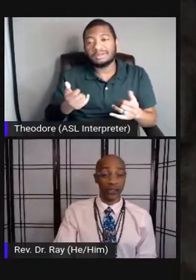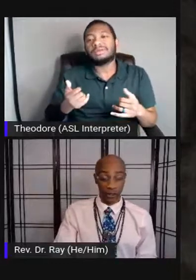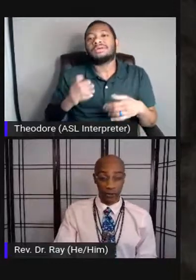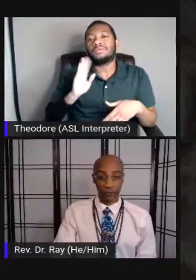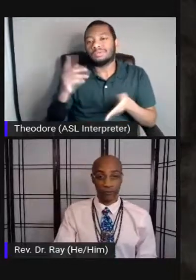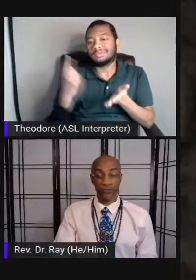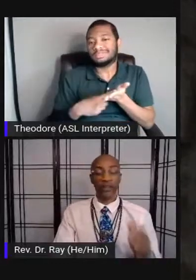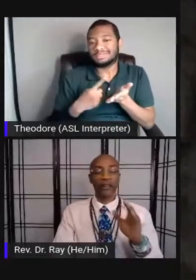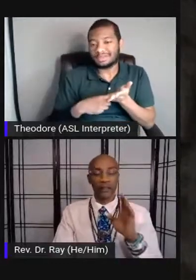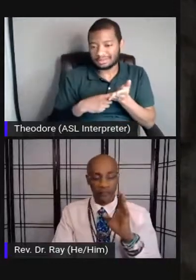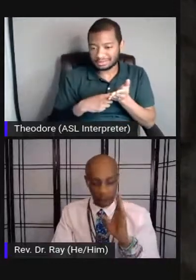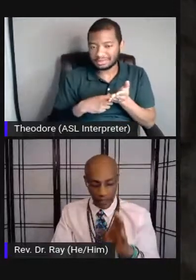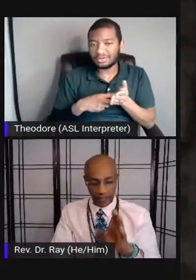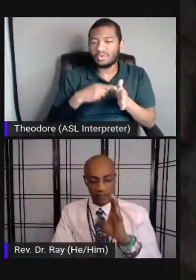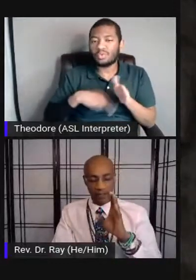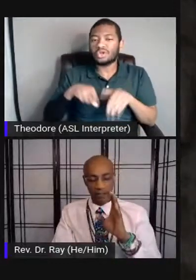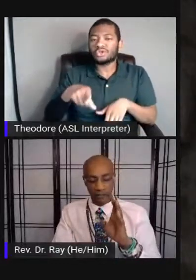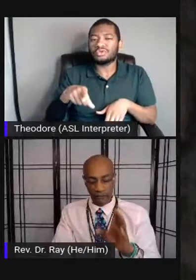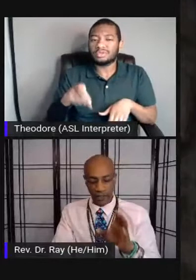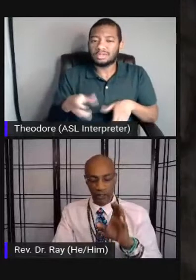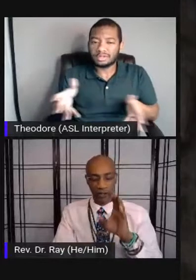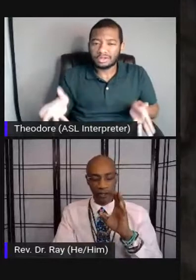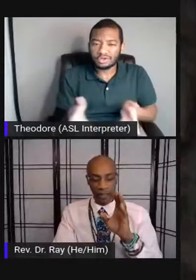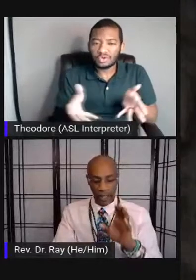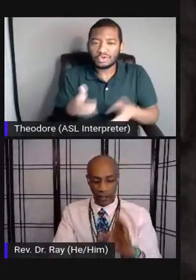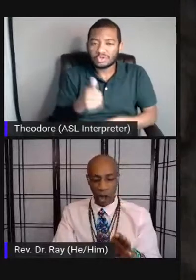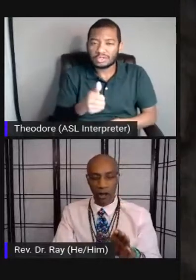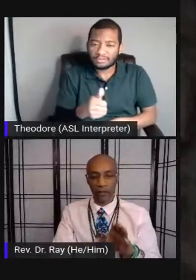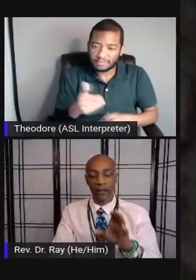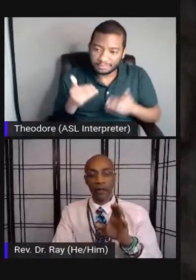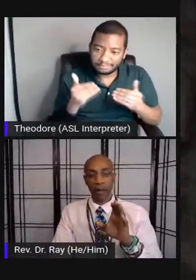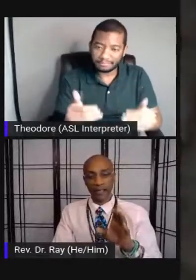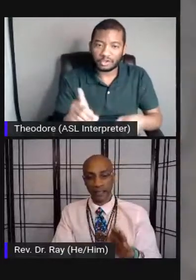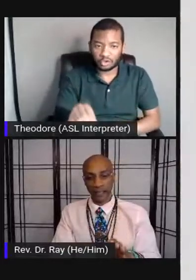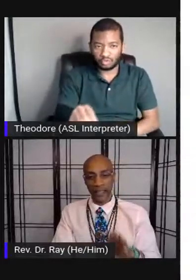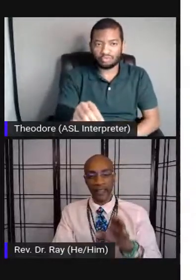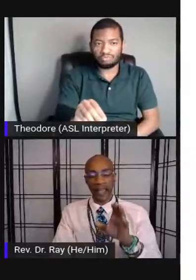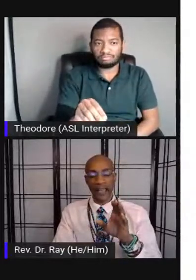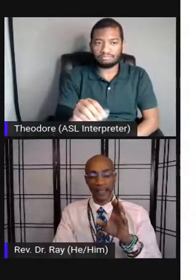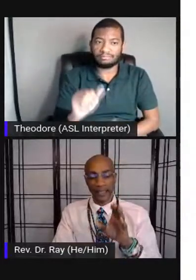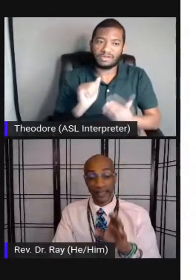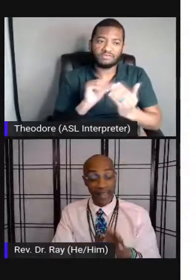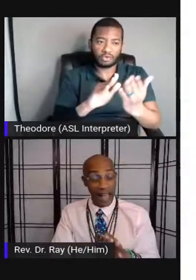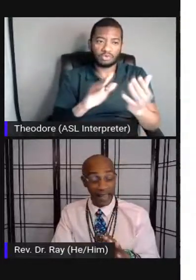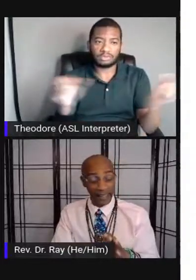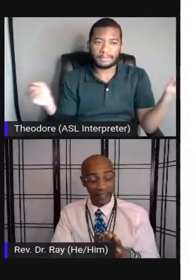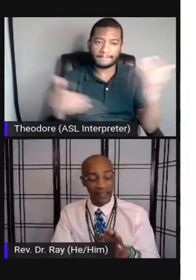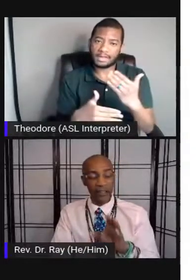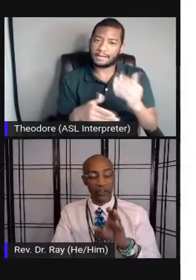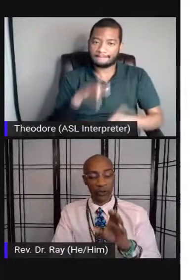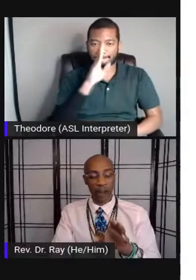ourselves to do. Face the fear head on by seeing it as a